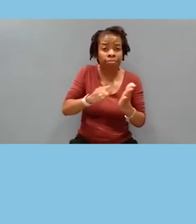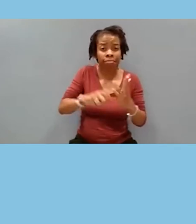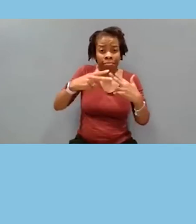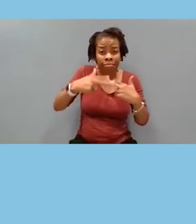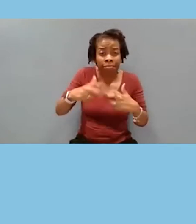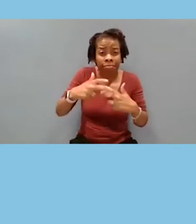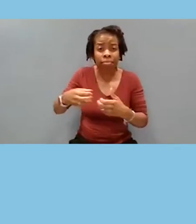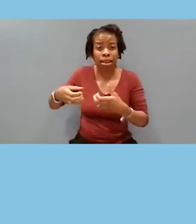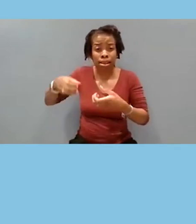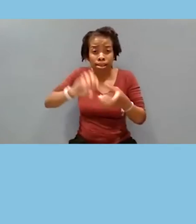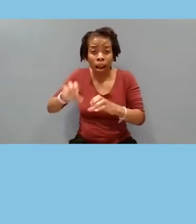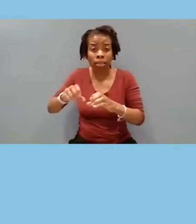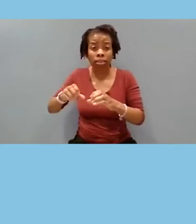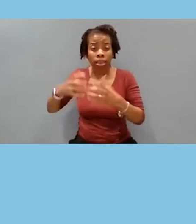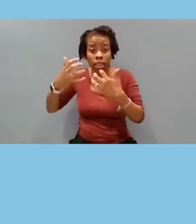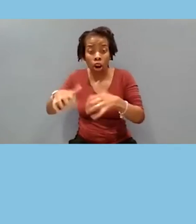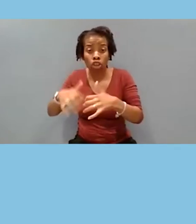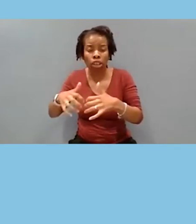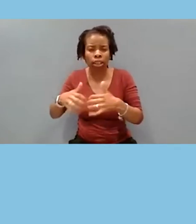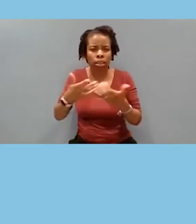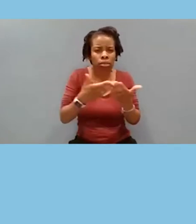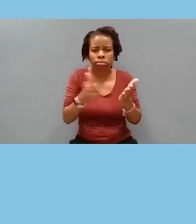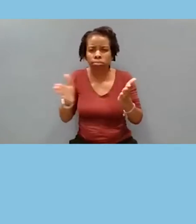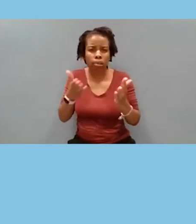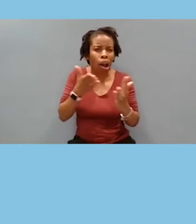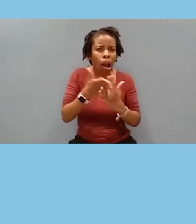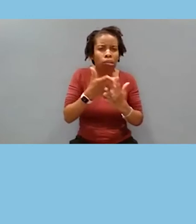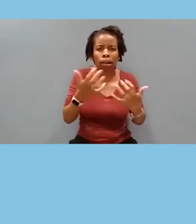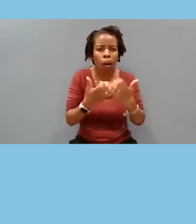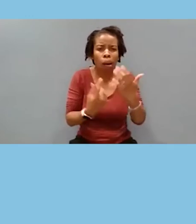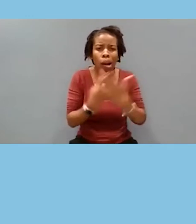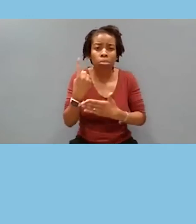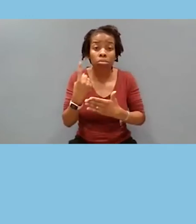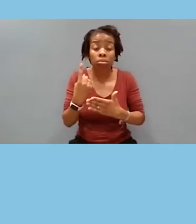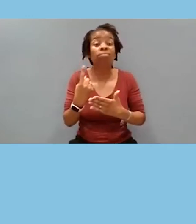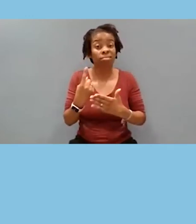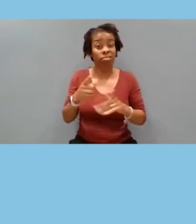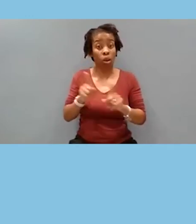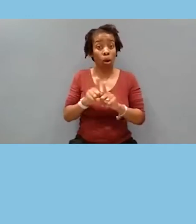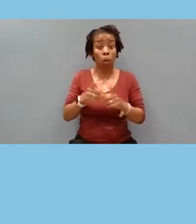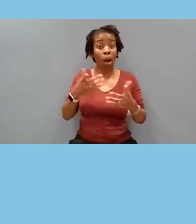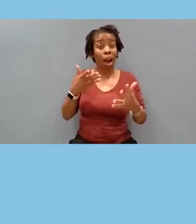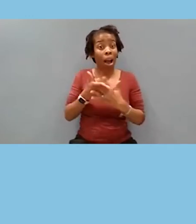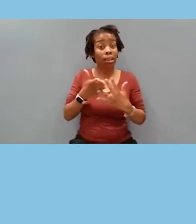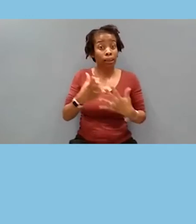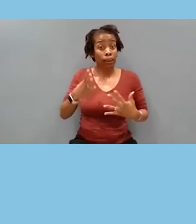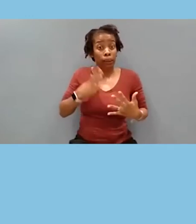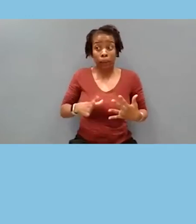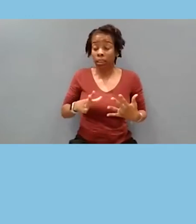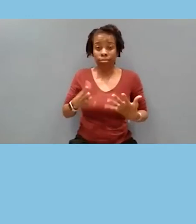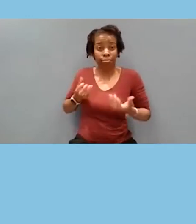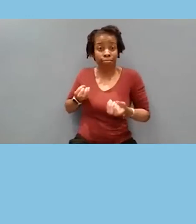to consider the historical conditions of access work and the ways access is co-produced through human and primarily female